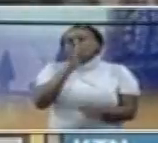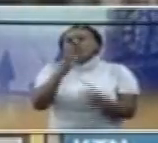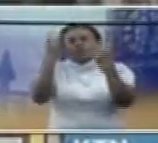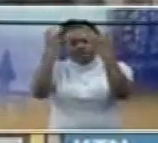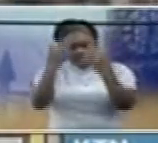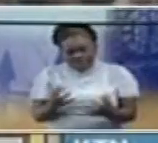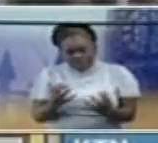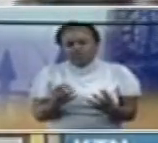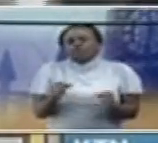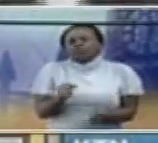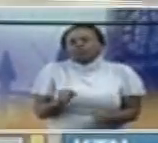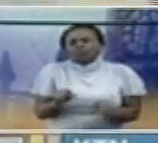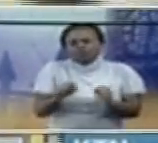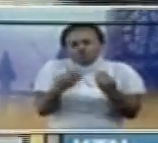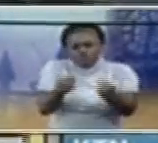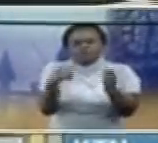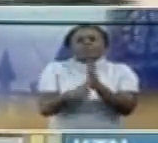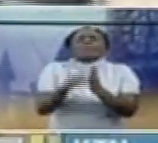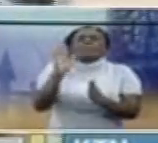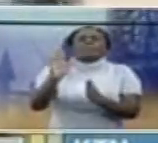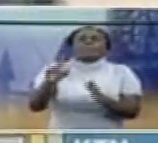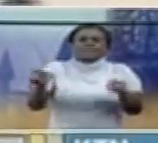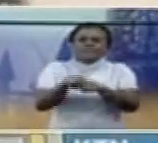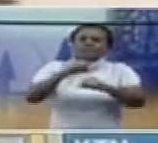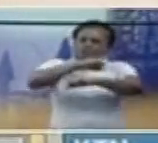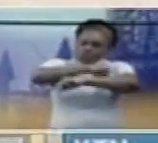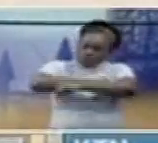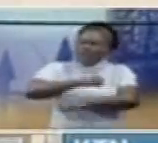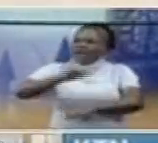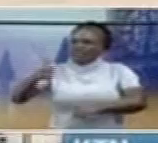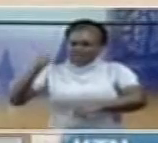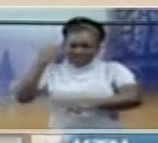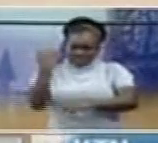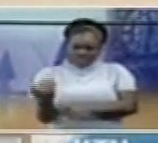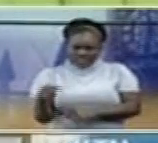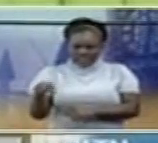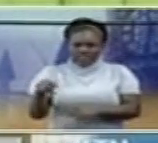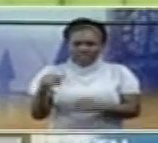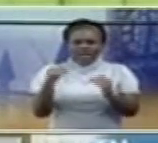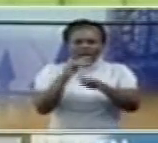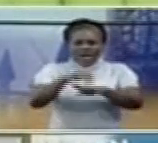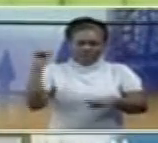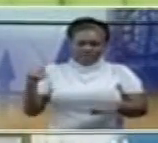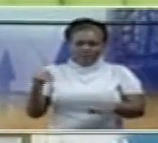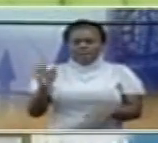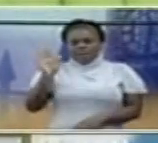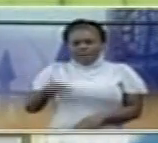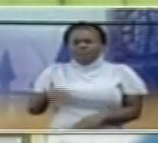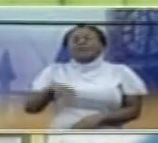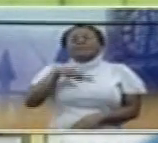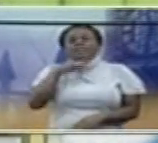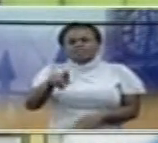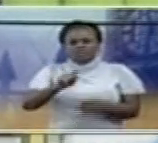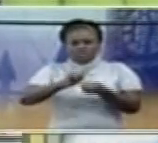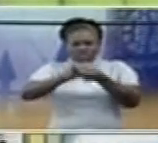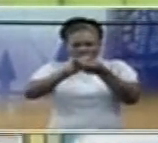in order to shoulder the costs, and the schooling of the other children was also disrupted. Mother's death ignites a